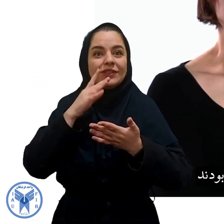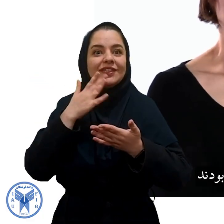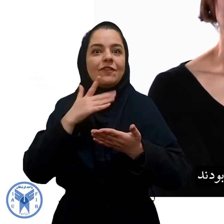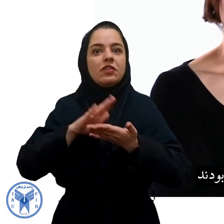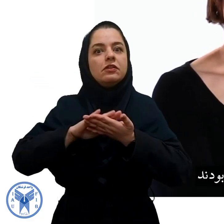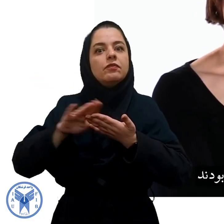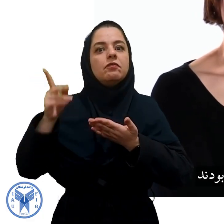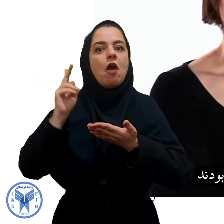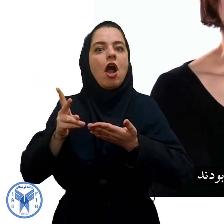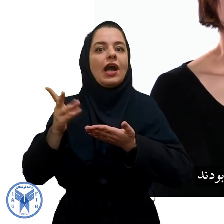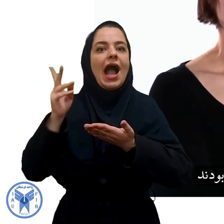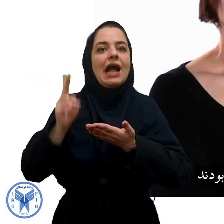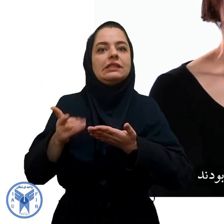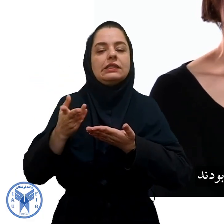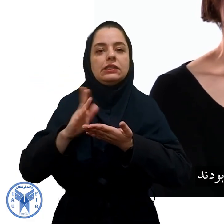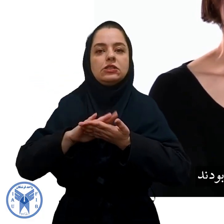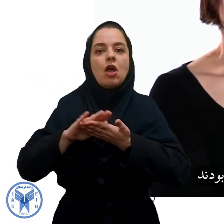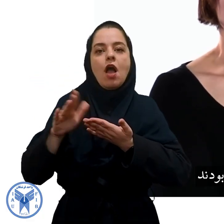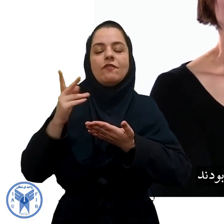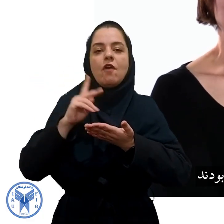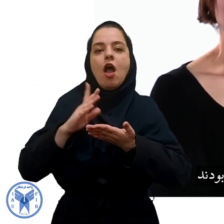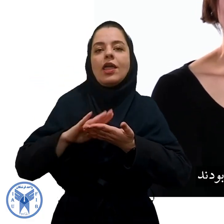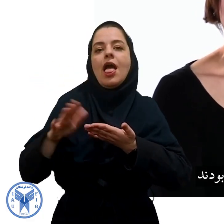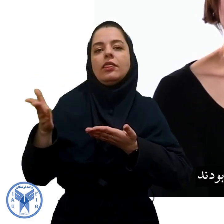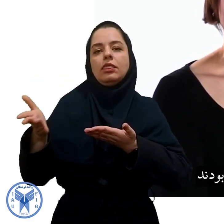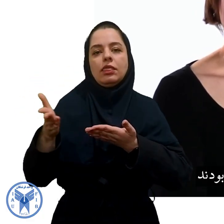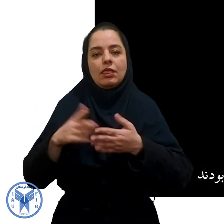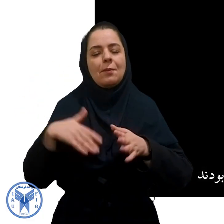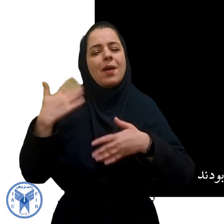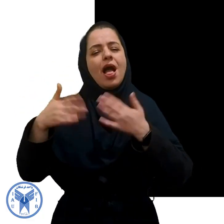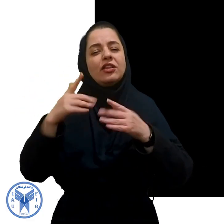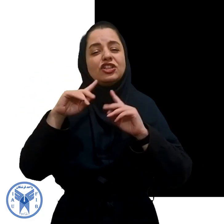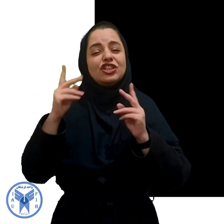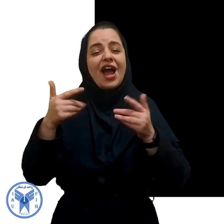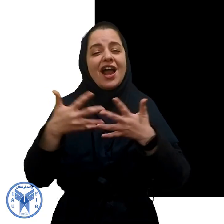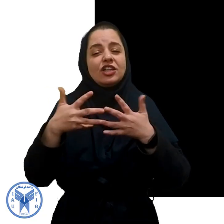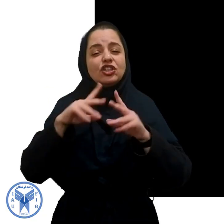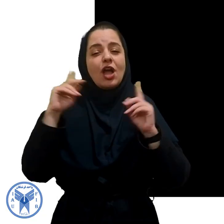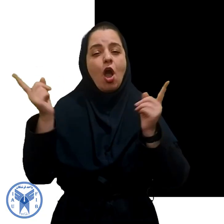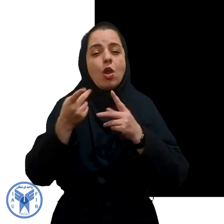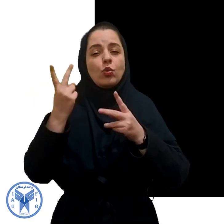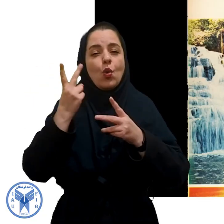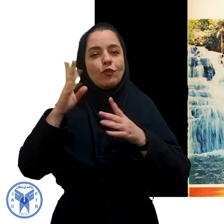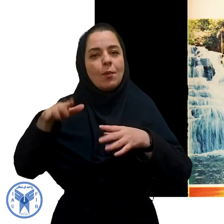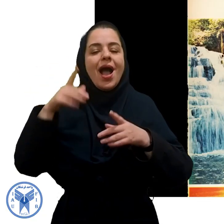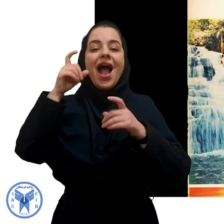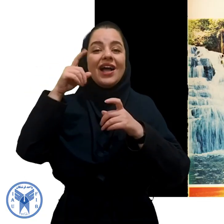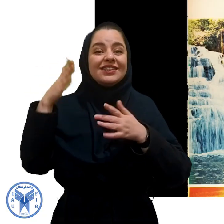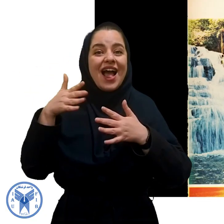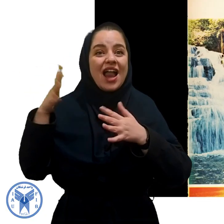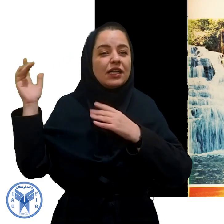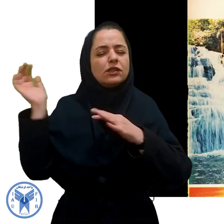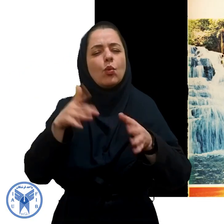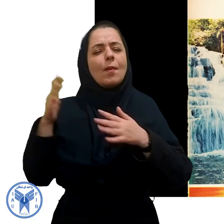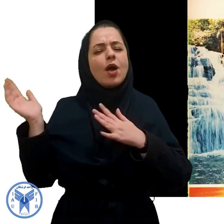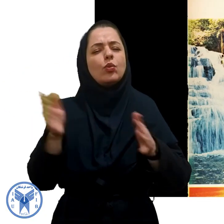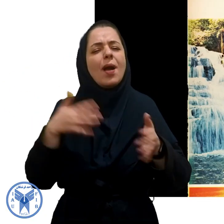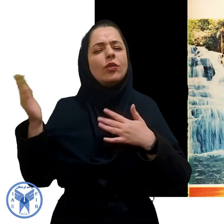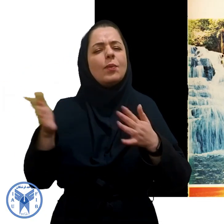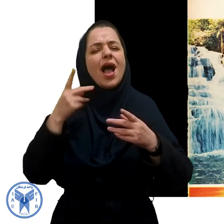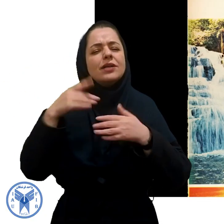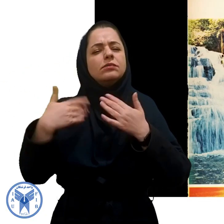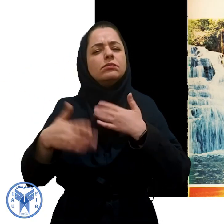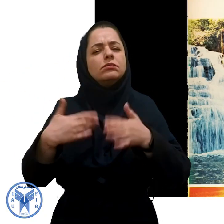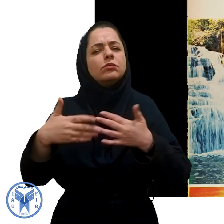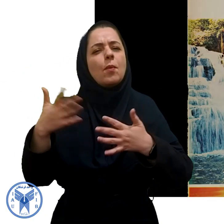sincere, sort of authentic images were in black and white. After World War II, film for making color prints